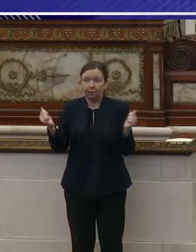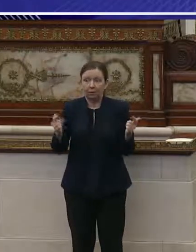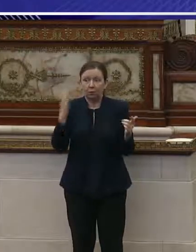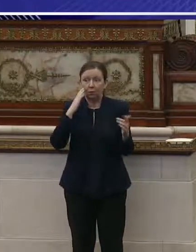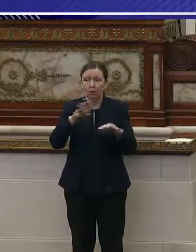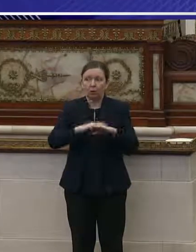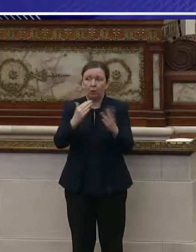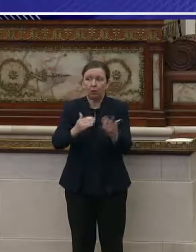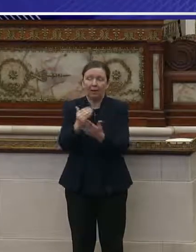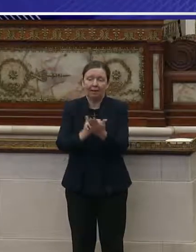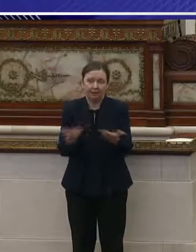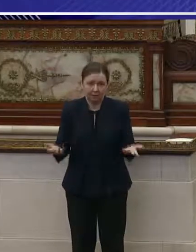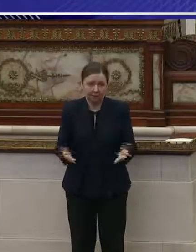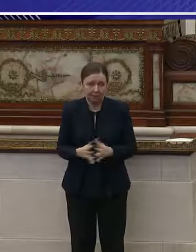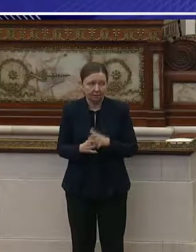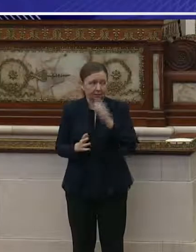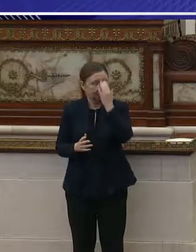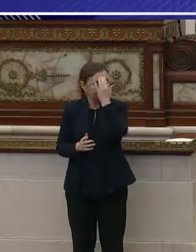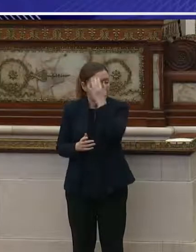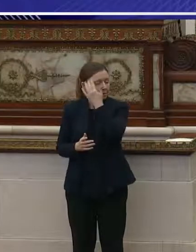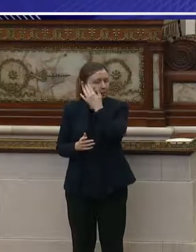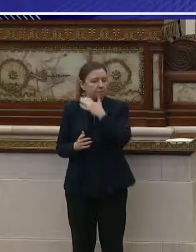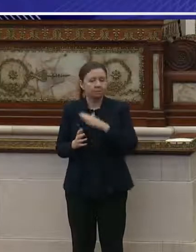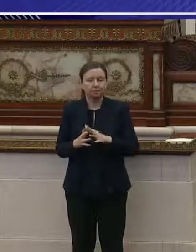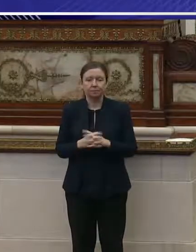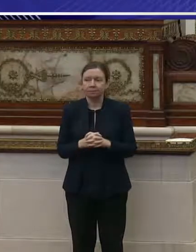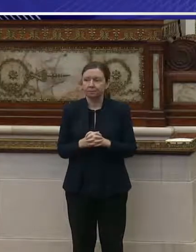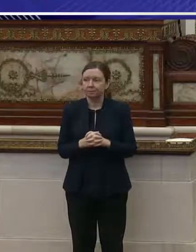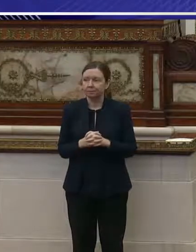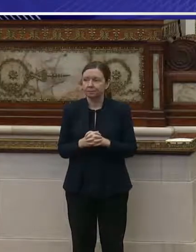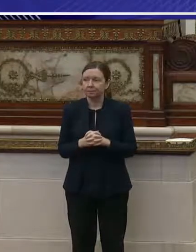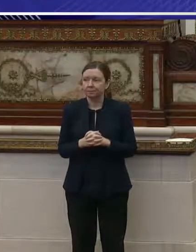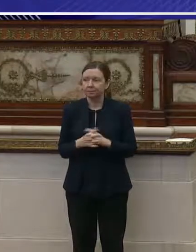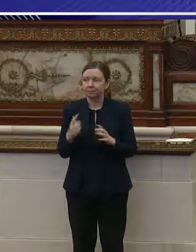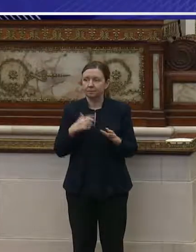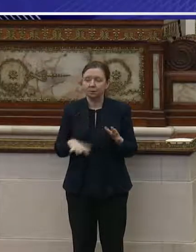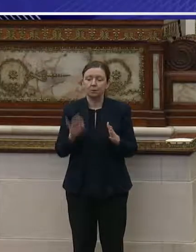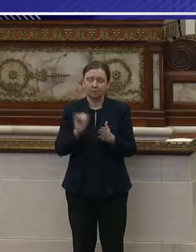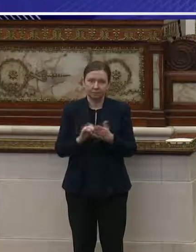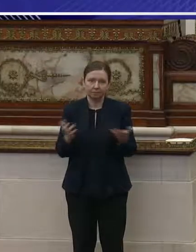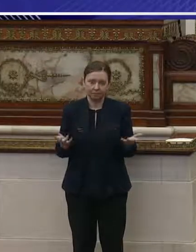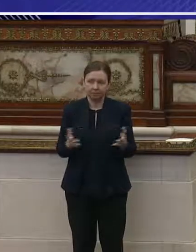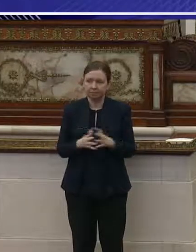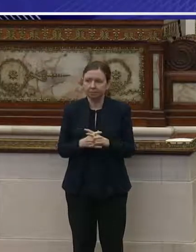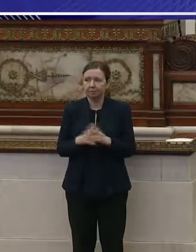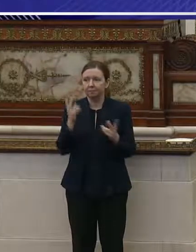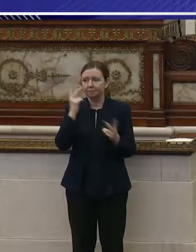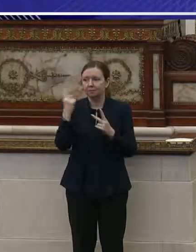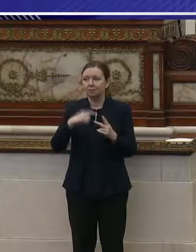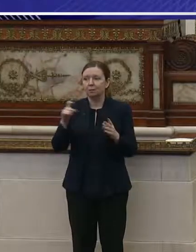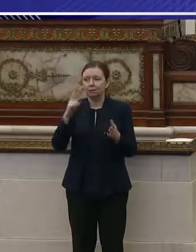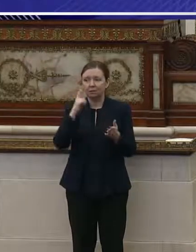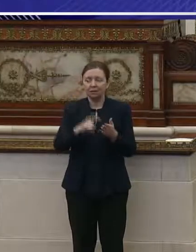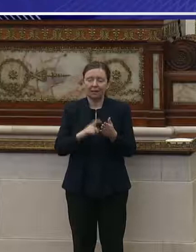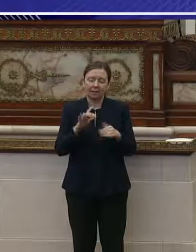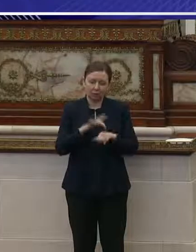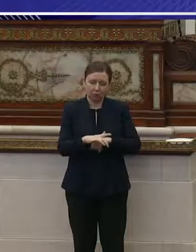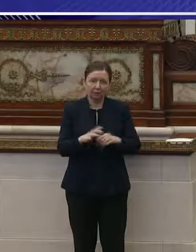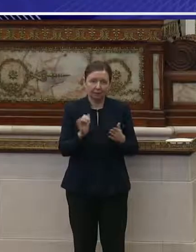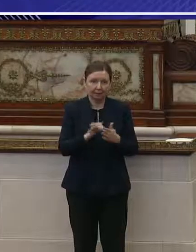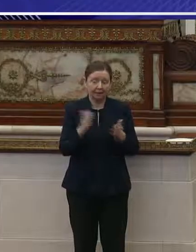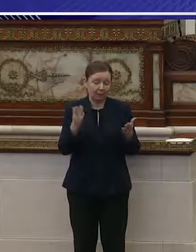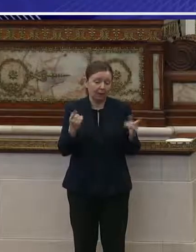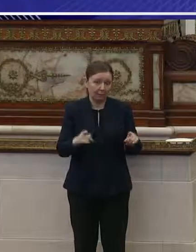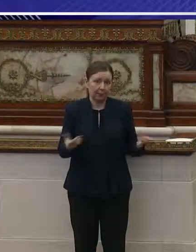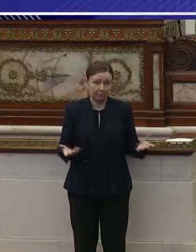list of sorts. We discovered that. And I mean, in retrospect, we should have recognized earlier that was going